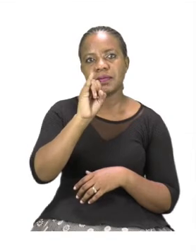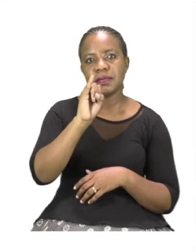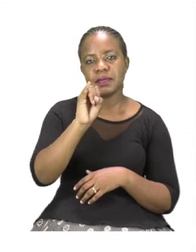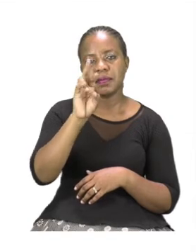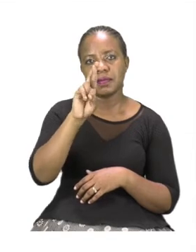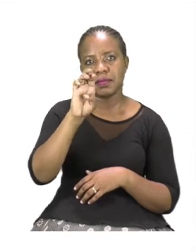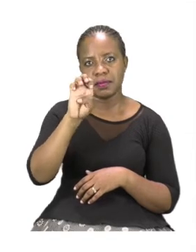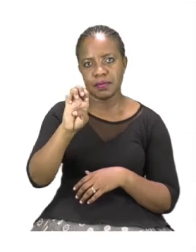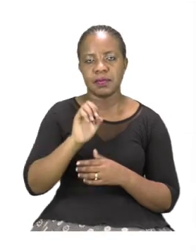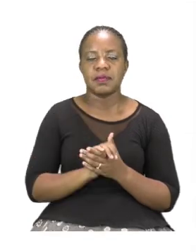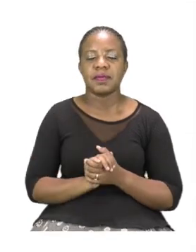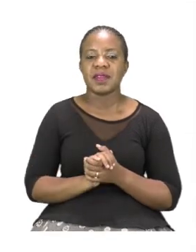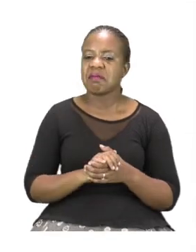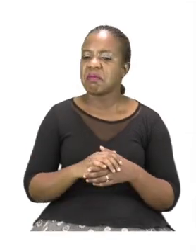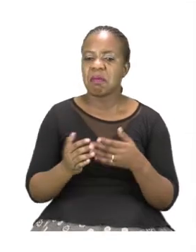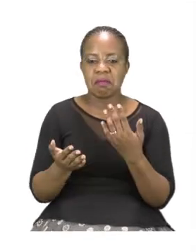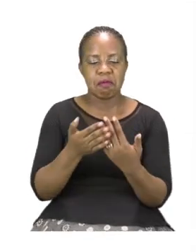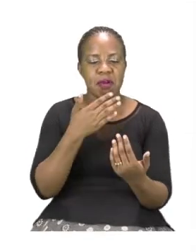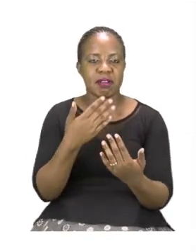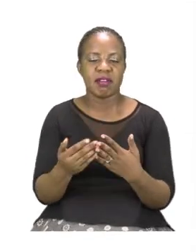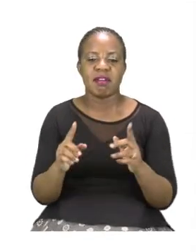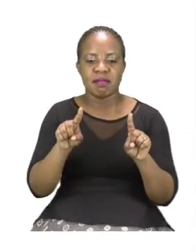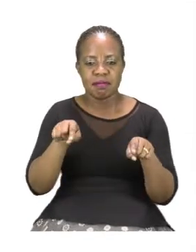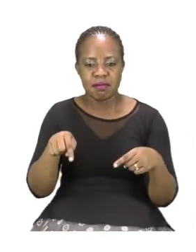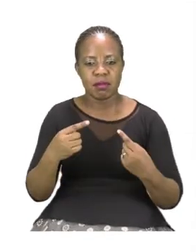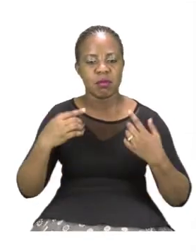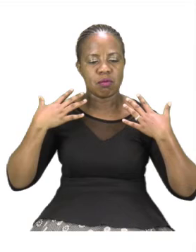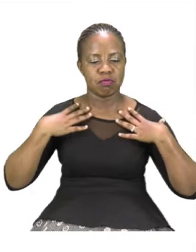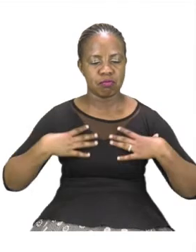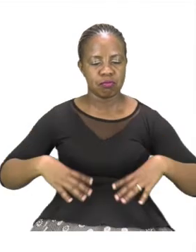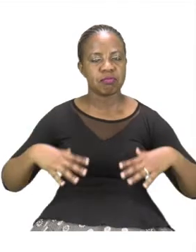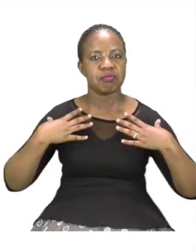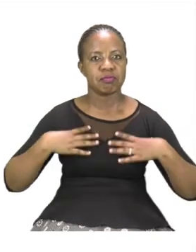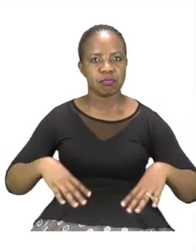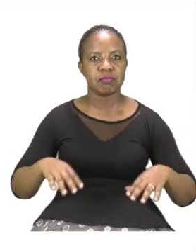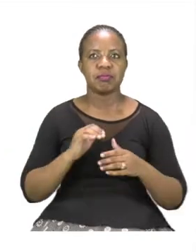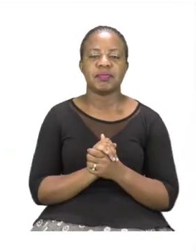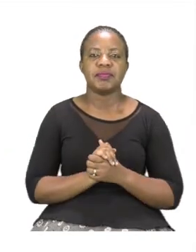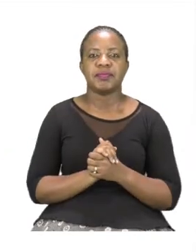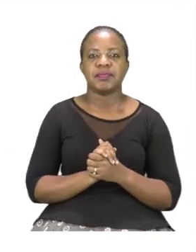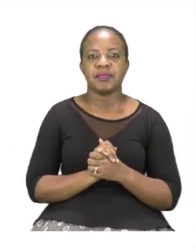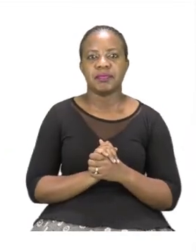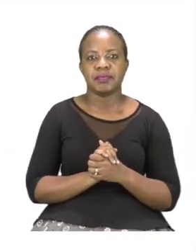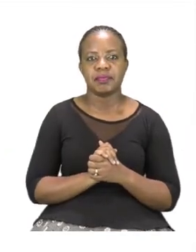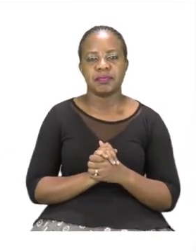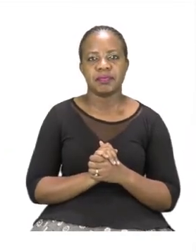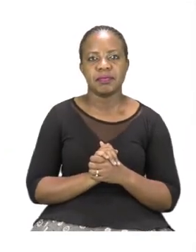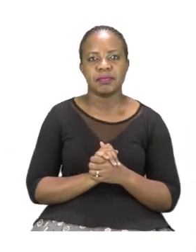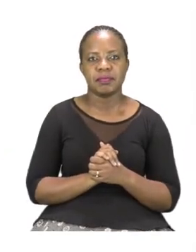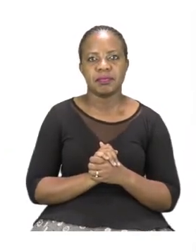that we are wearing. That's why we call it African attire, which basically